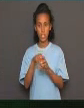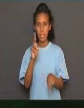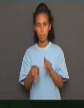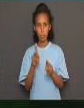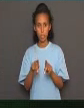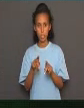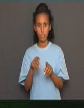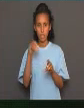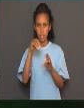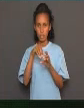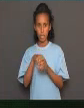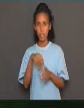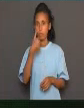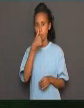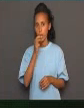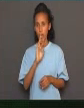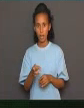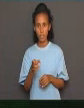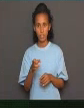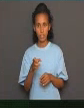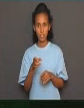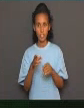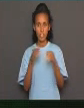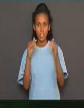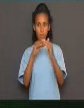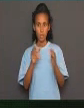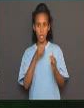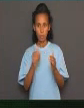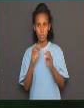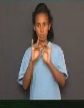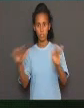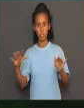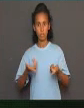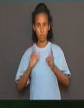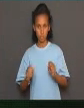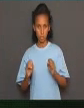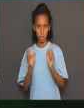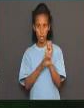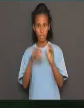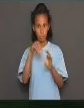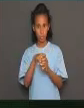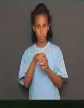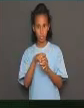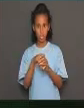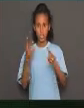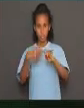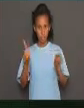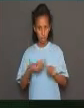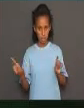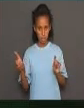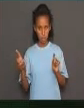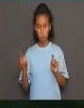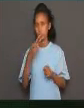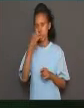in Ethiopia are unevenly distributed throughout the country for a variety of